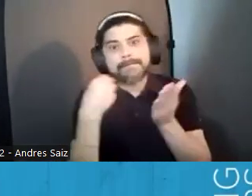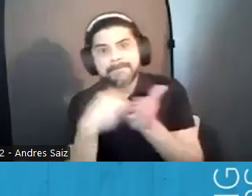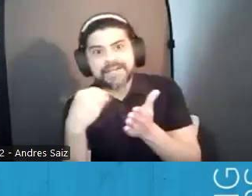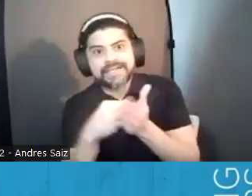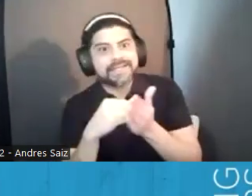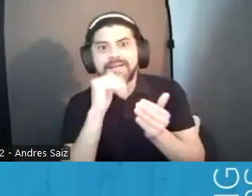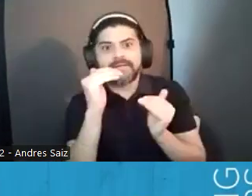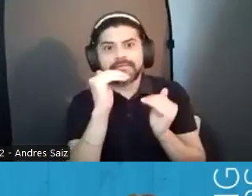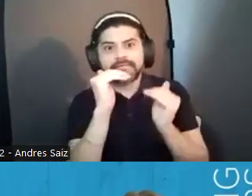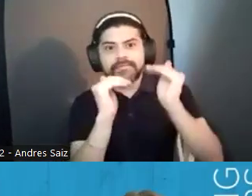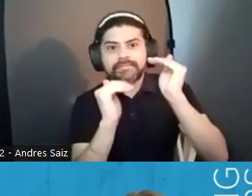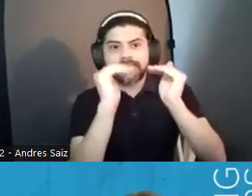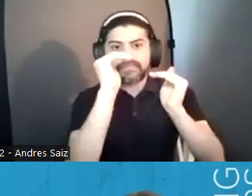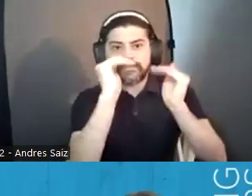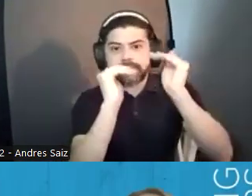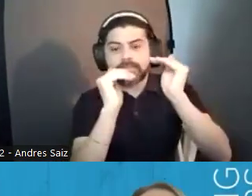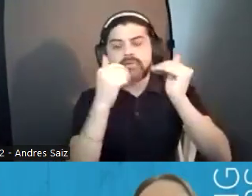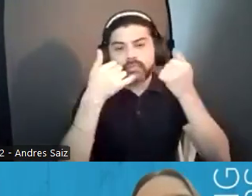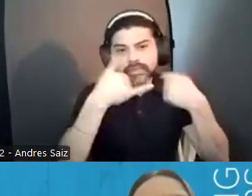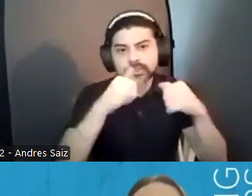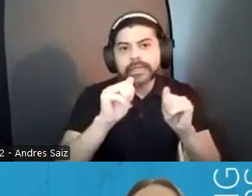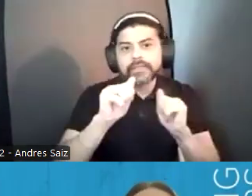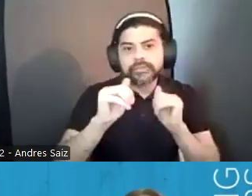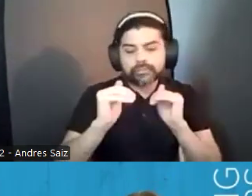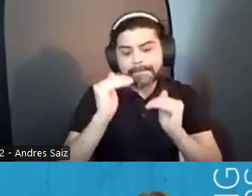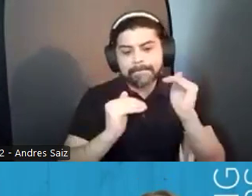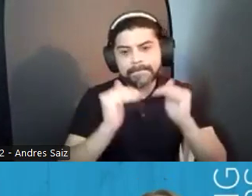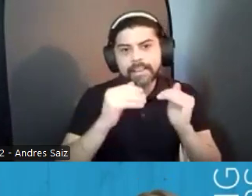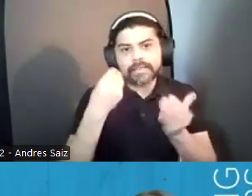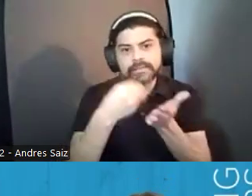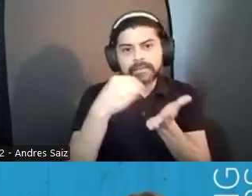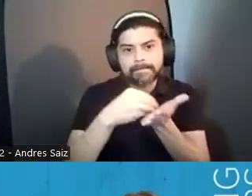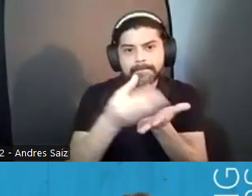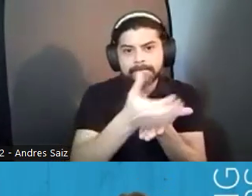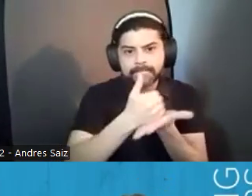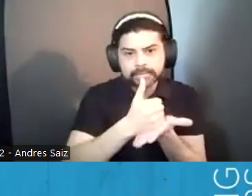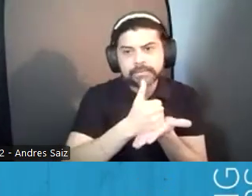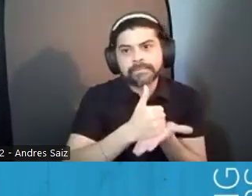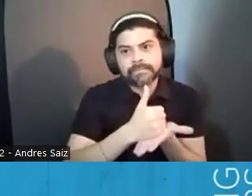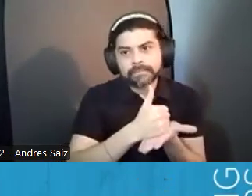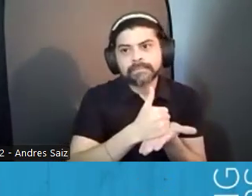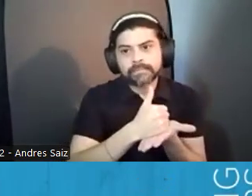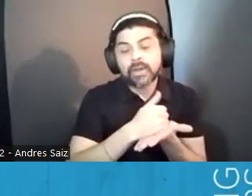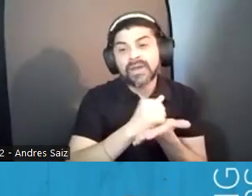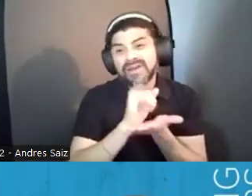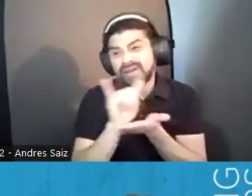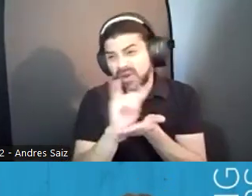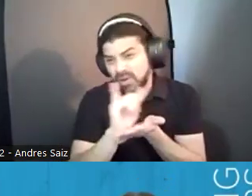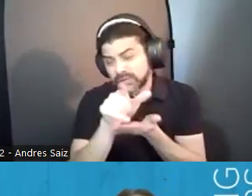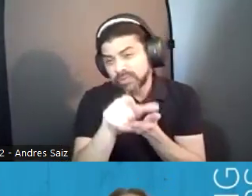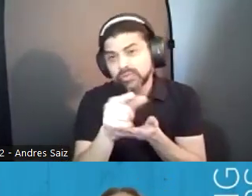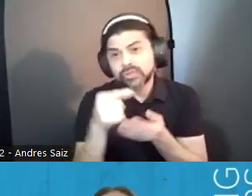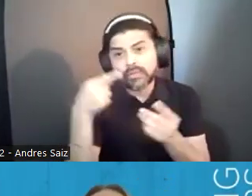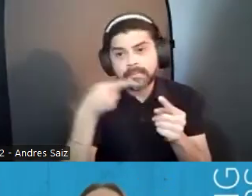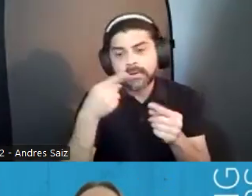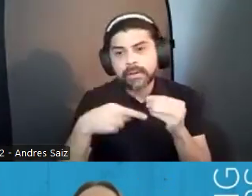trying to figure out how to solve and address and have a balanced budget given that reality. And also to your point about some of